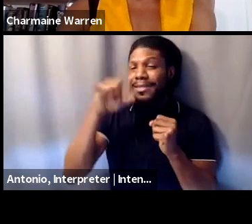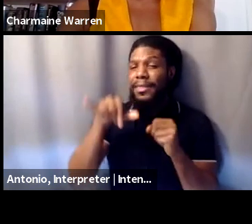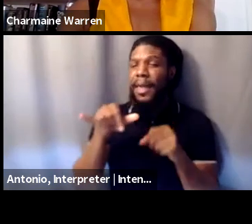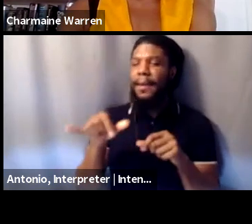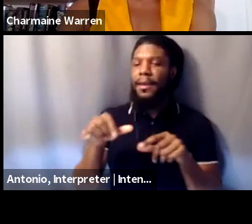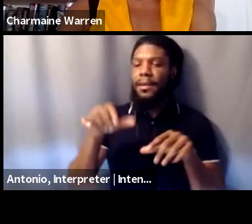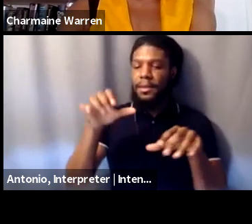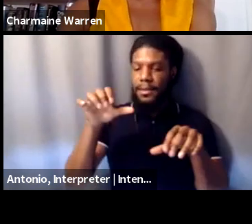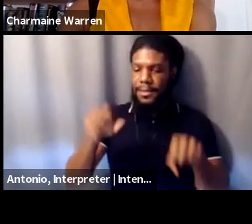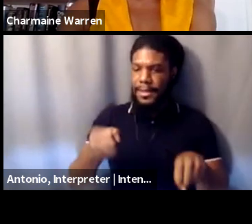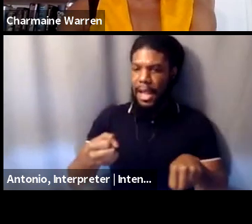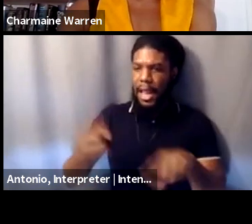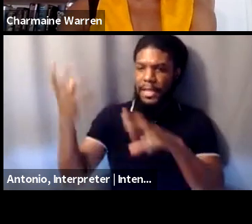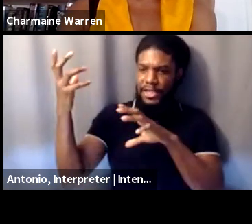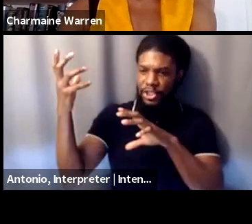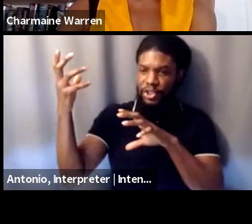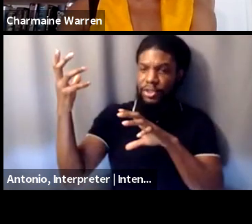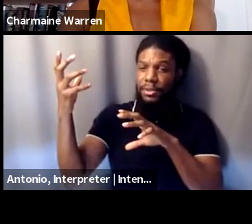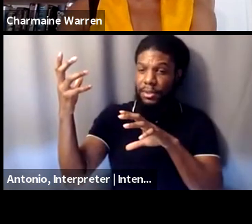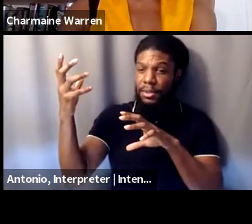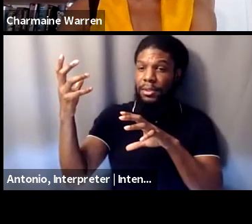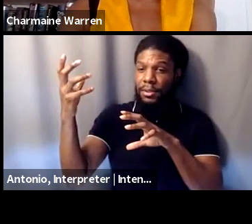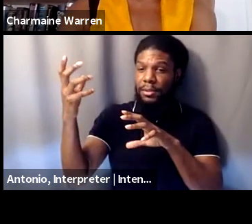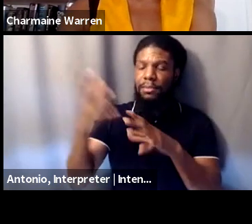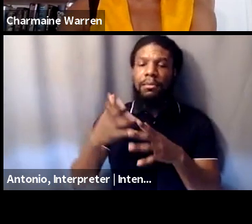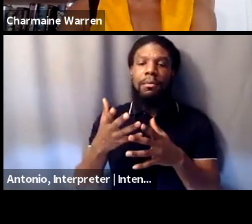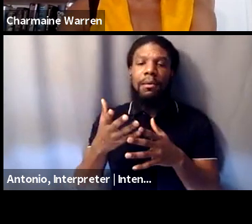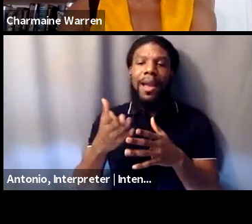after the adjustment period, let's call it,